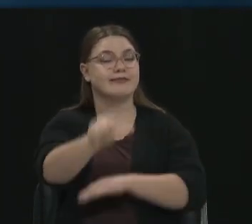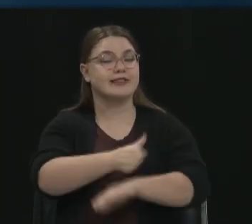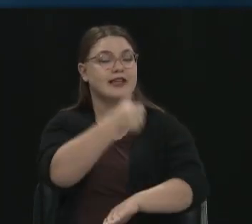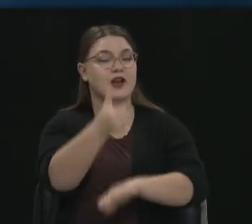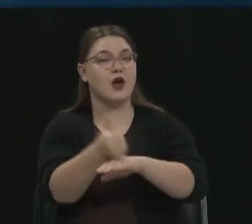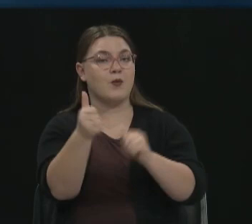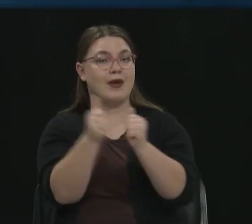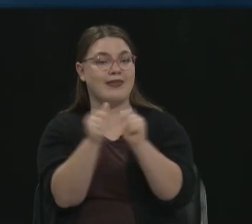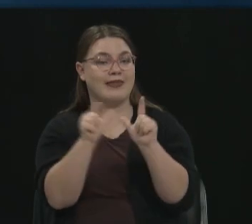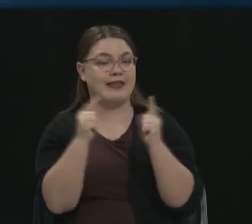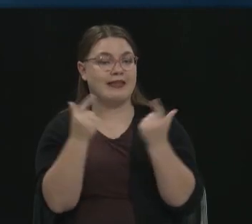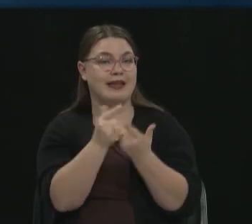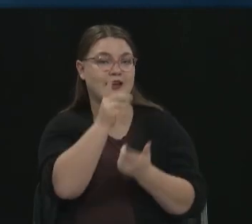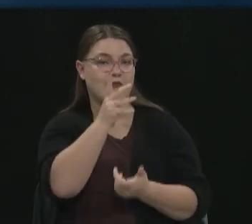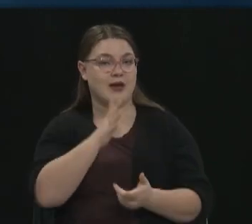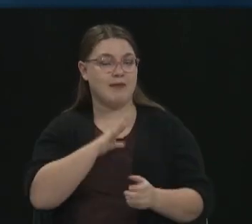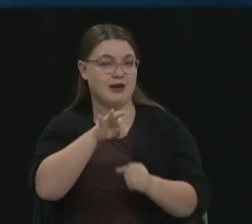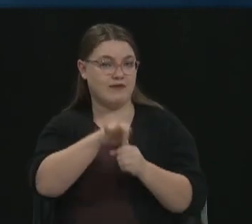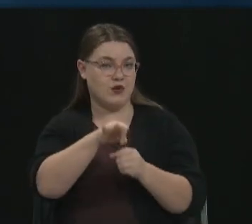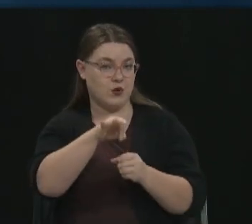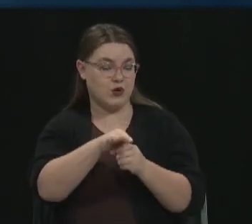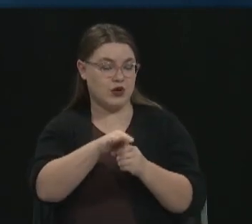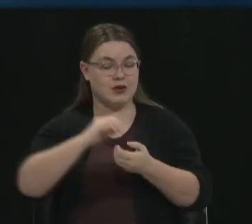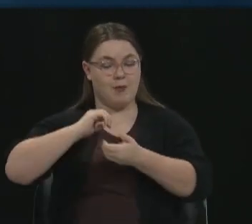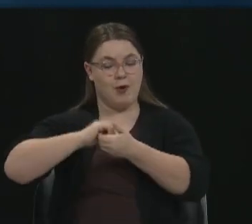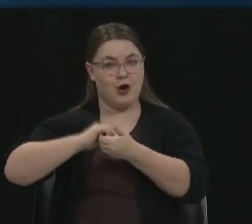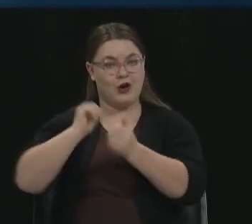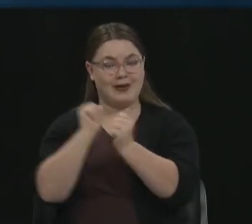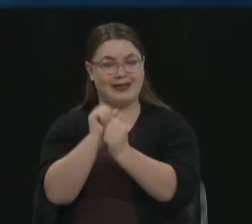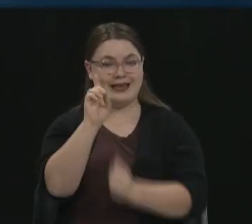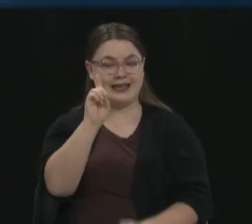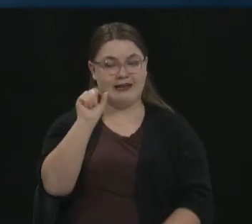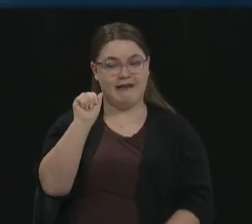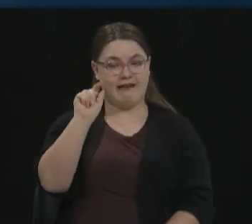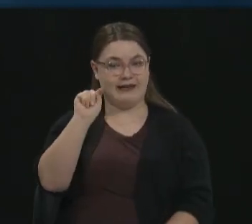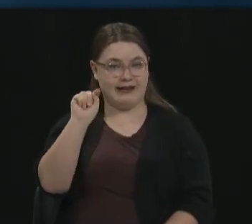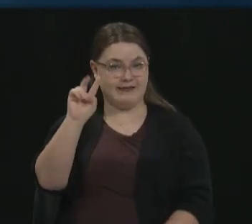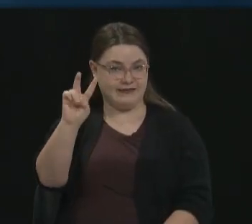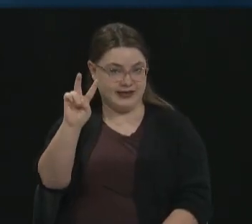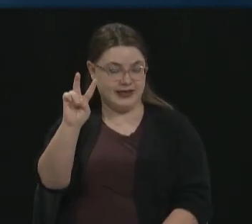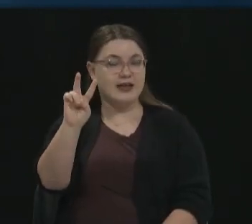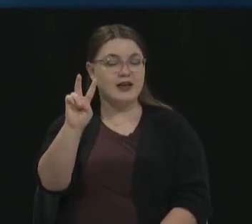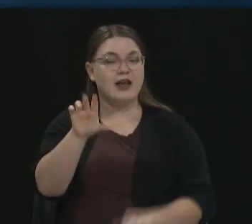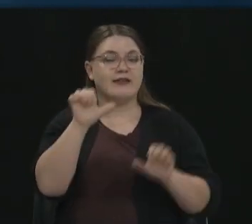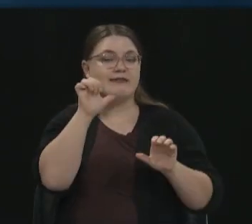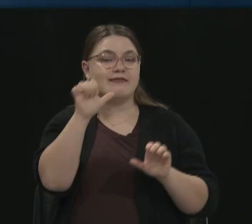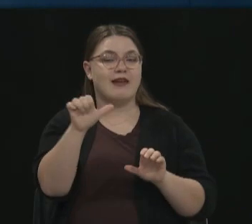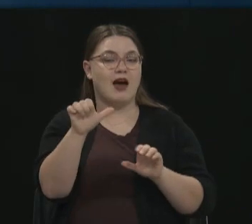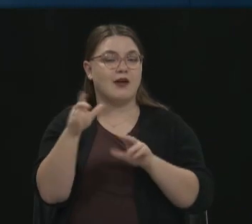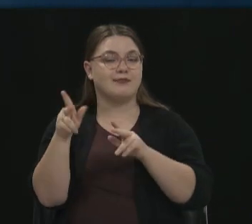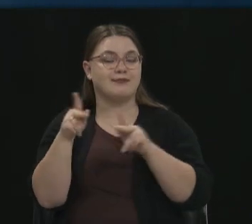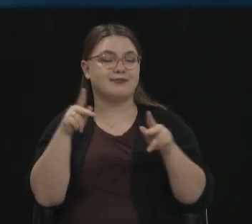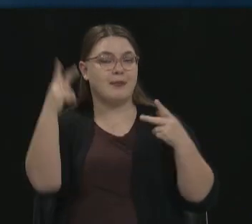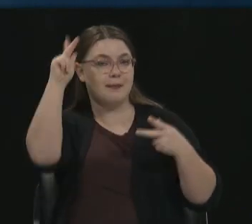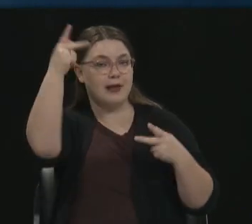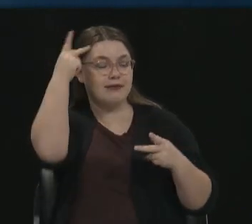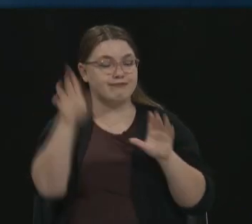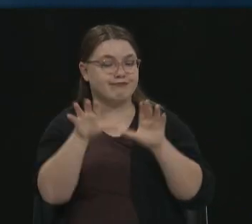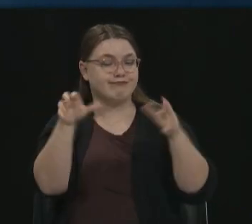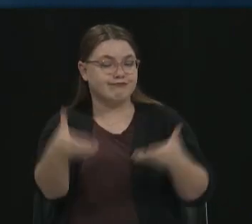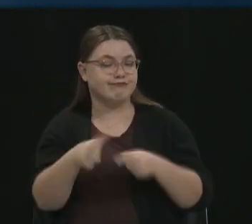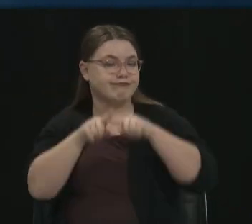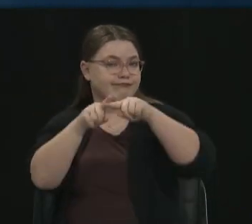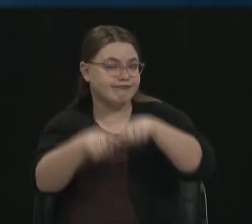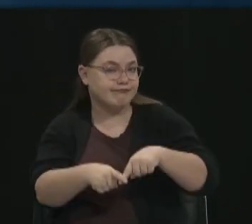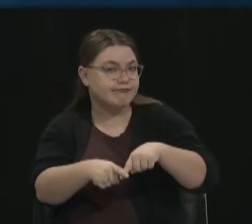in partnership with Dayton Access Television to provide unbiased, nonpartisan information on issues that are relevant to our friends and neighbors